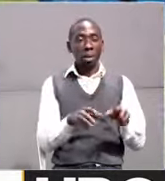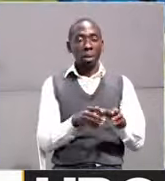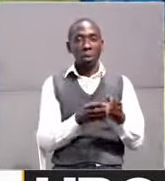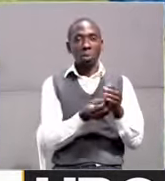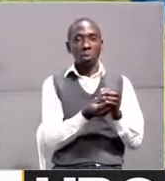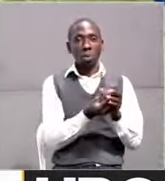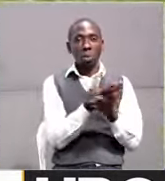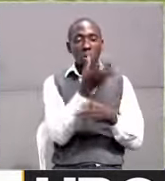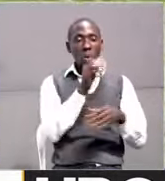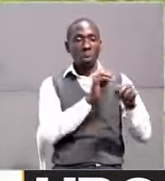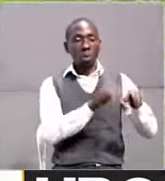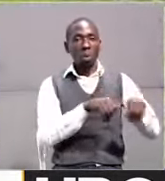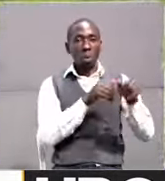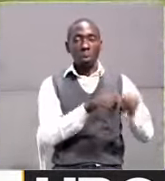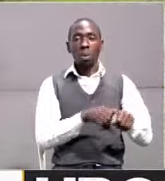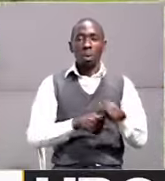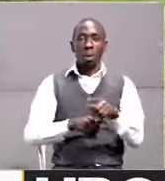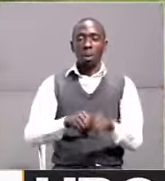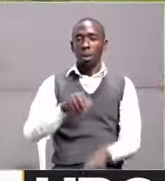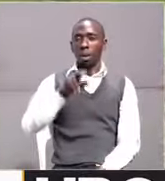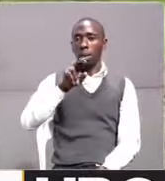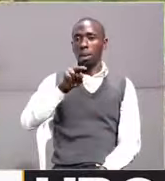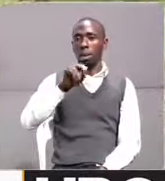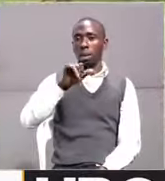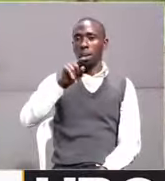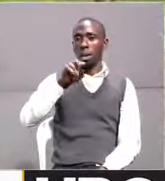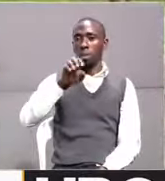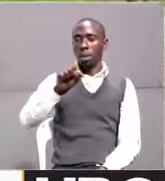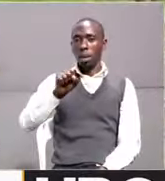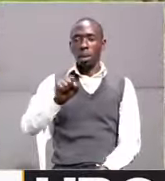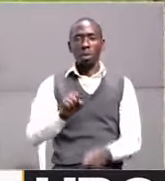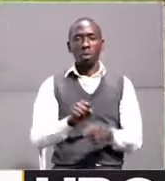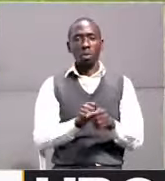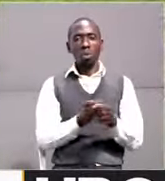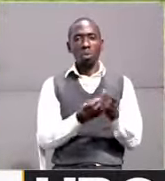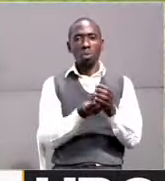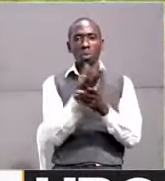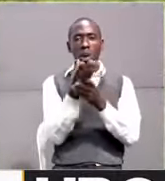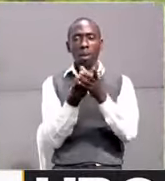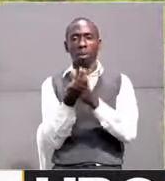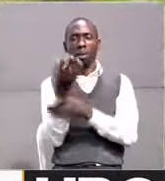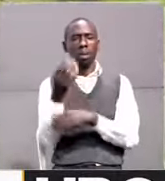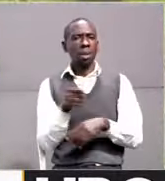they call it Napier grass somewhere. It is a type of